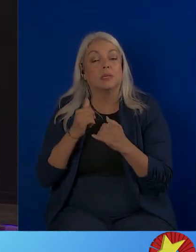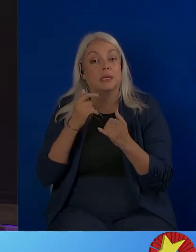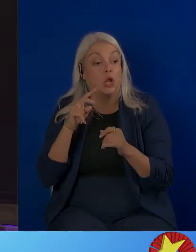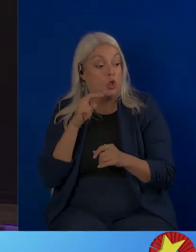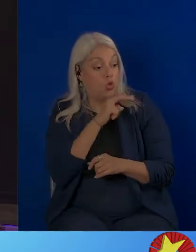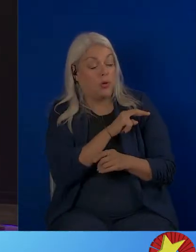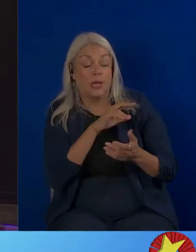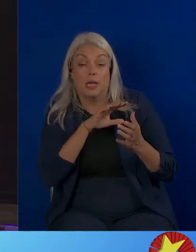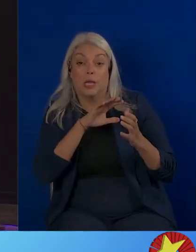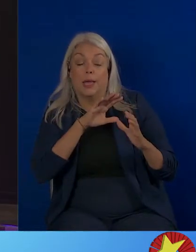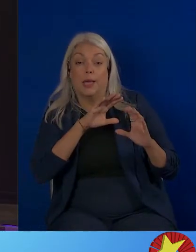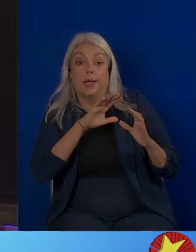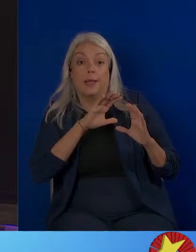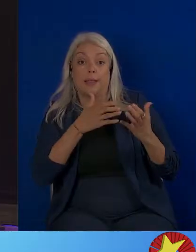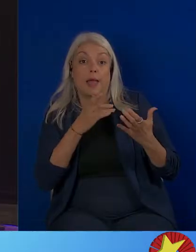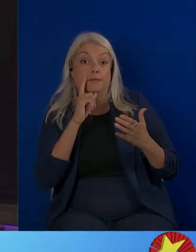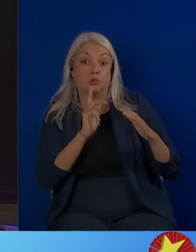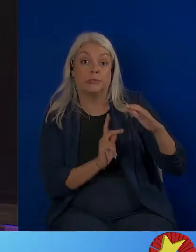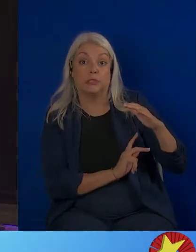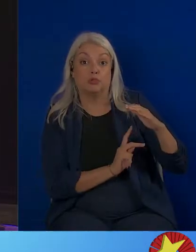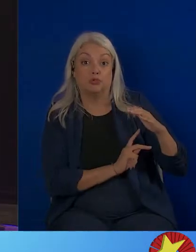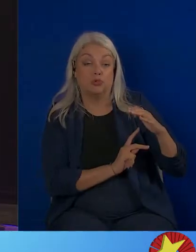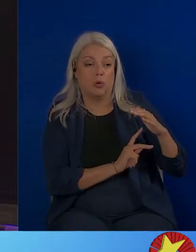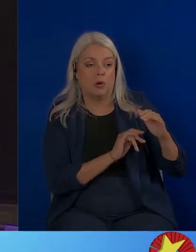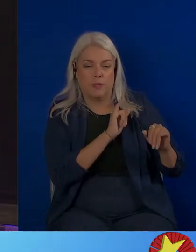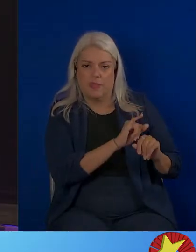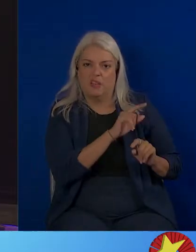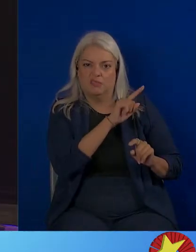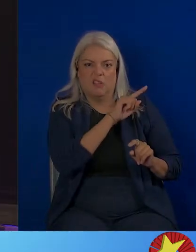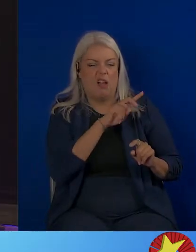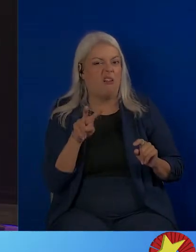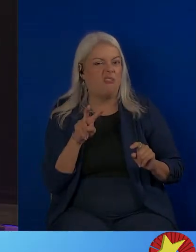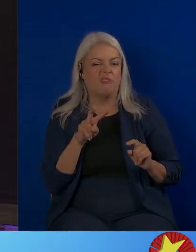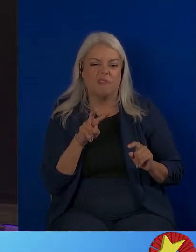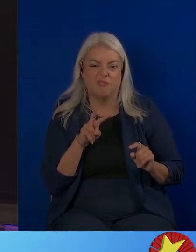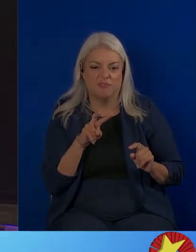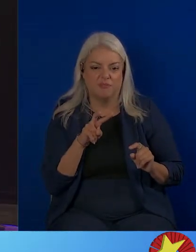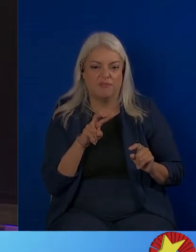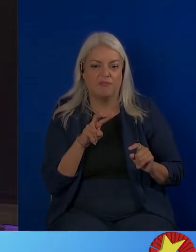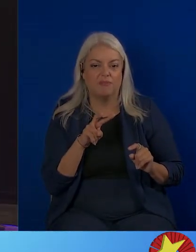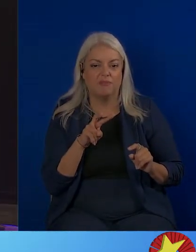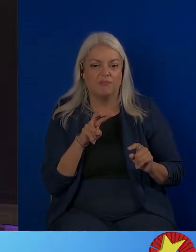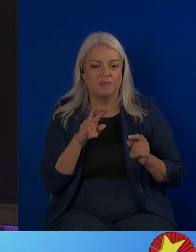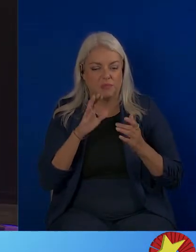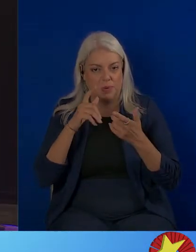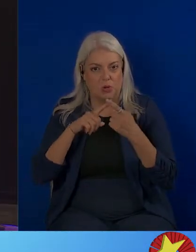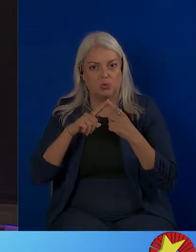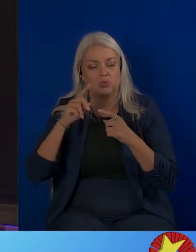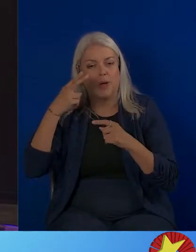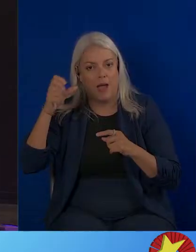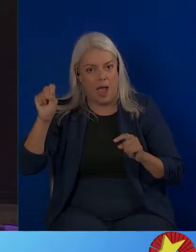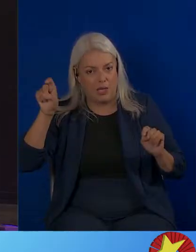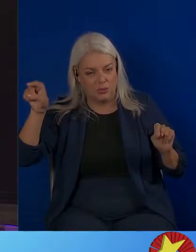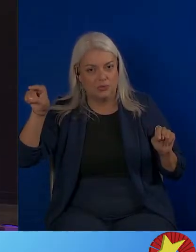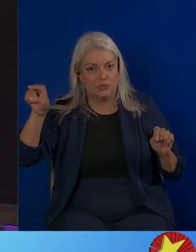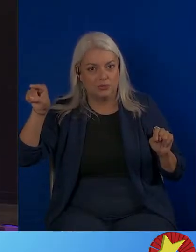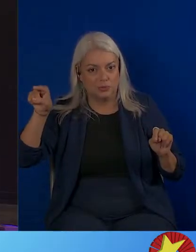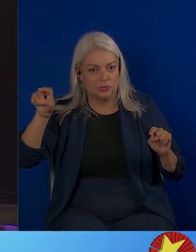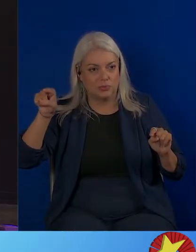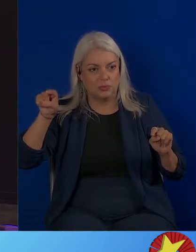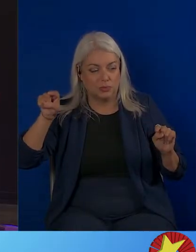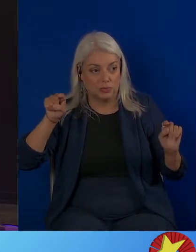kindergarten is about half the number of students that are in high school. So